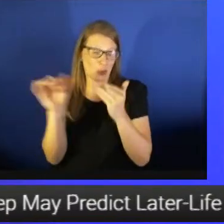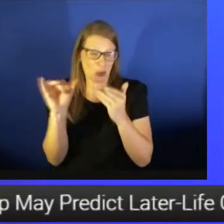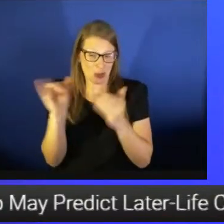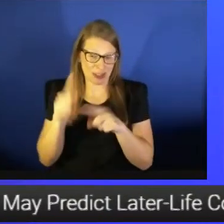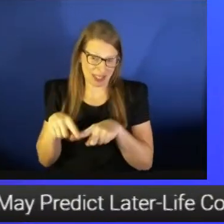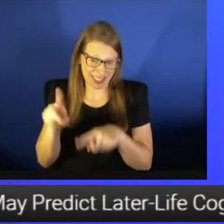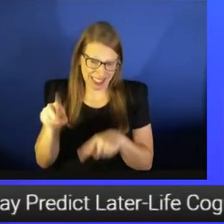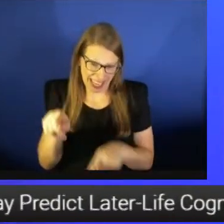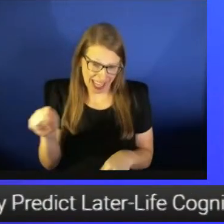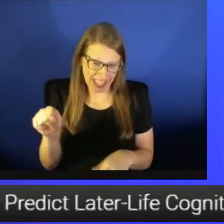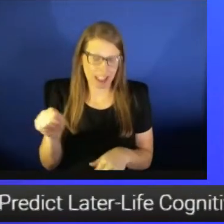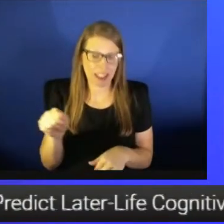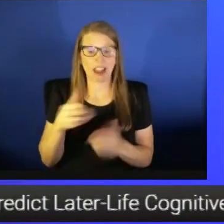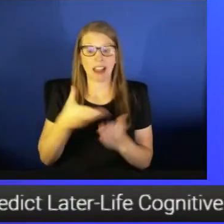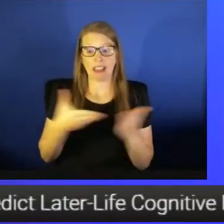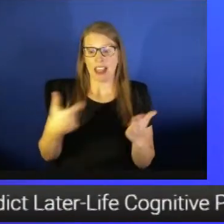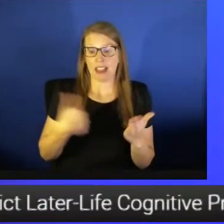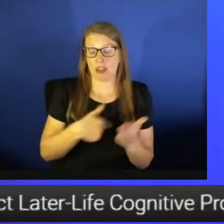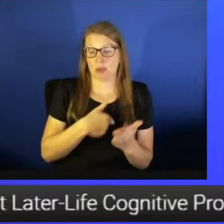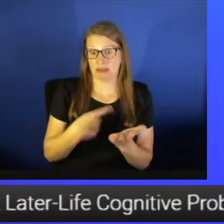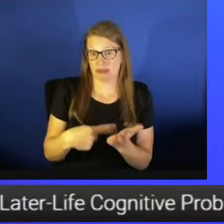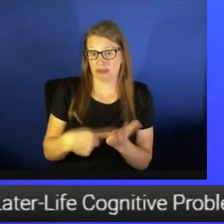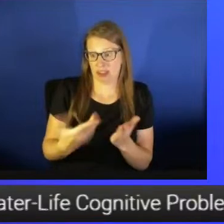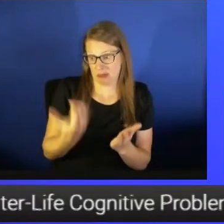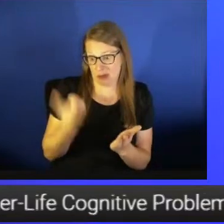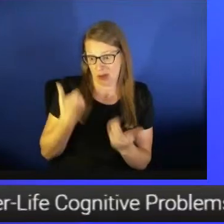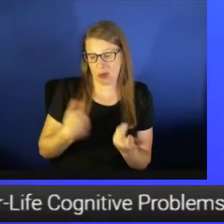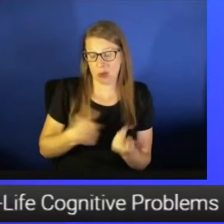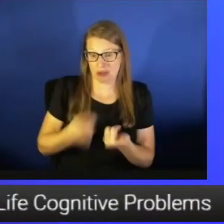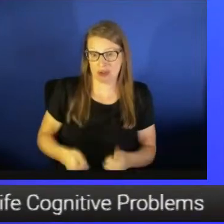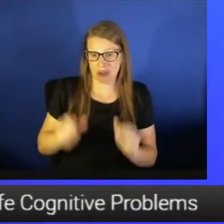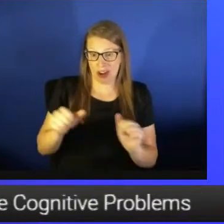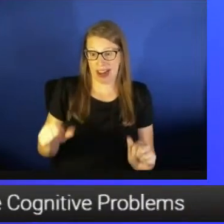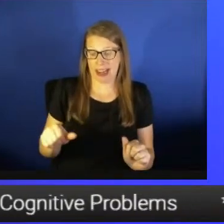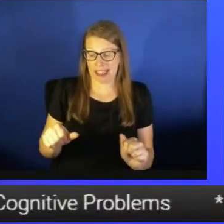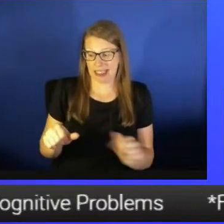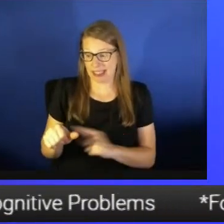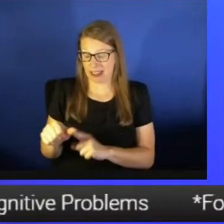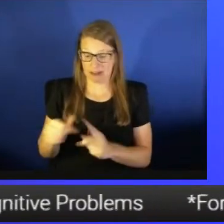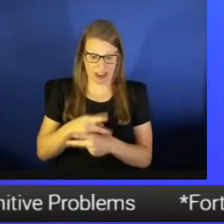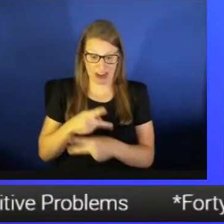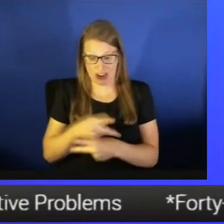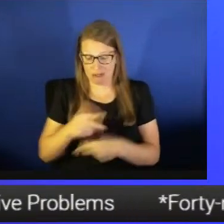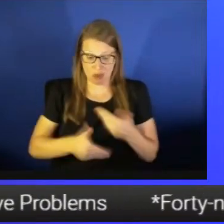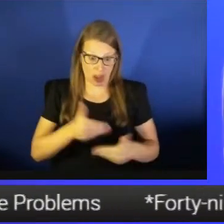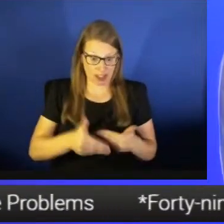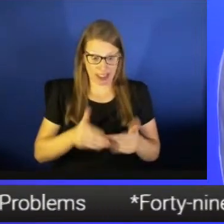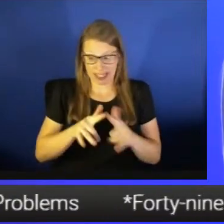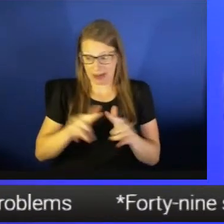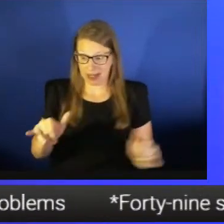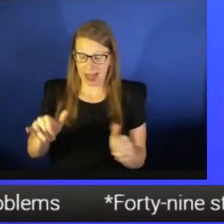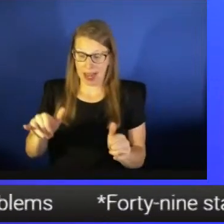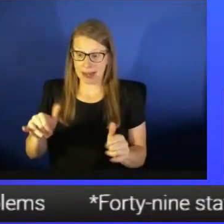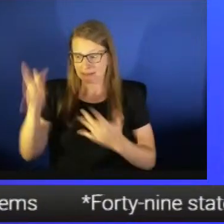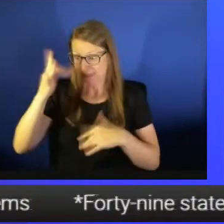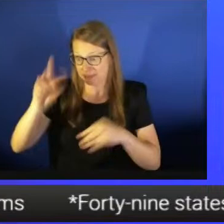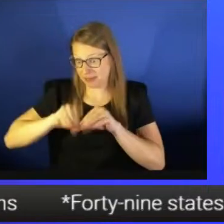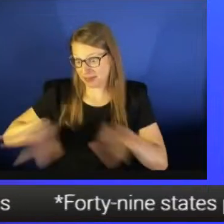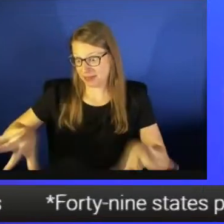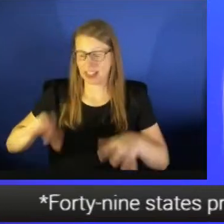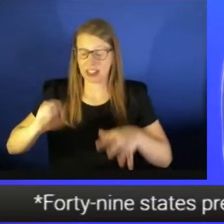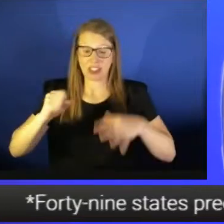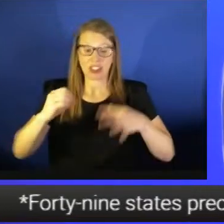we've said on the show before, is we're trying to fly the airplane and build it at the same time, and so the data will